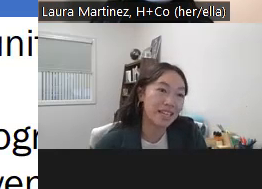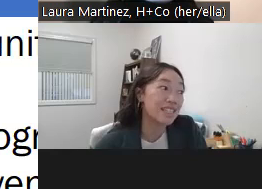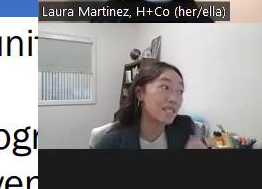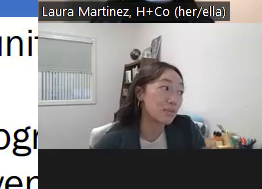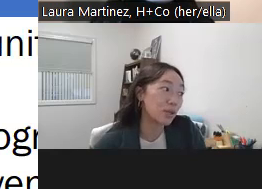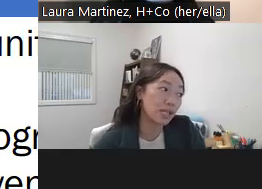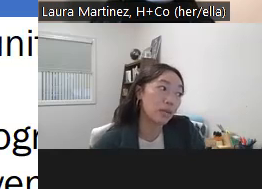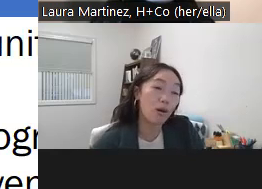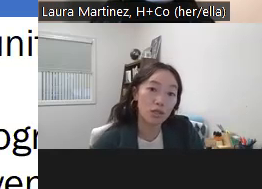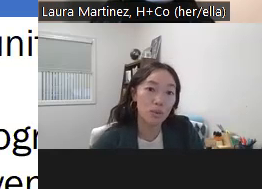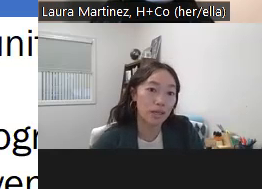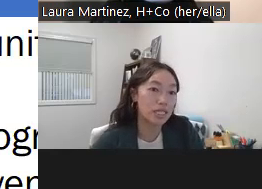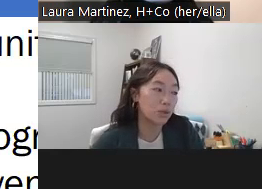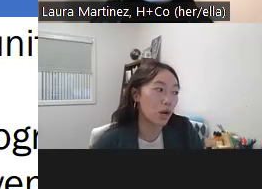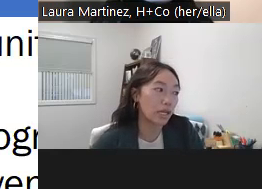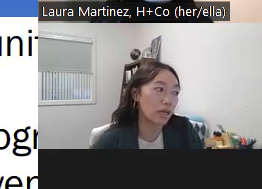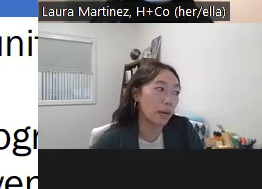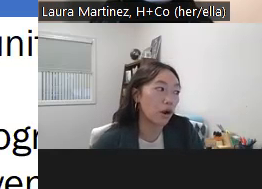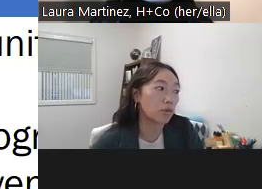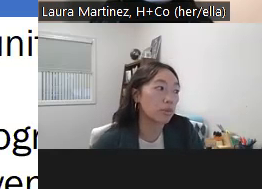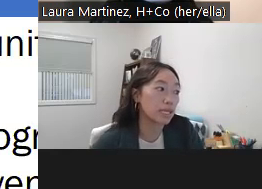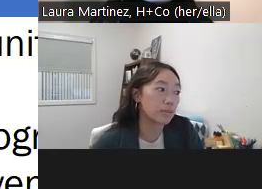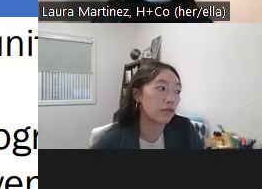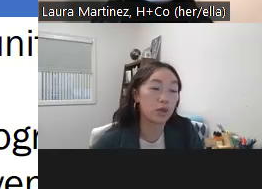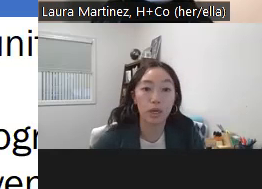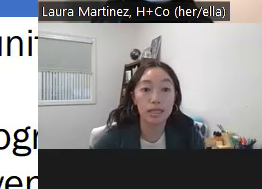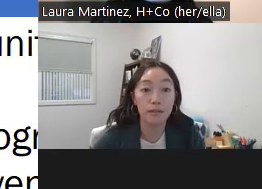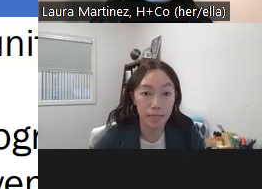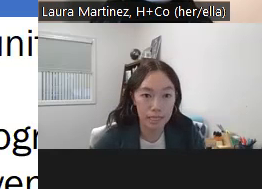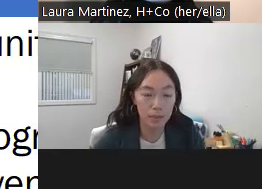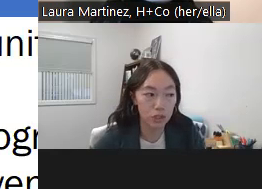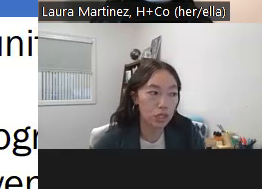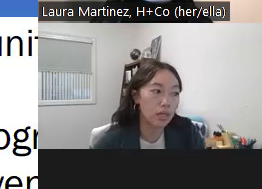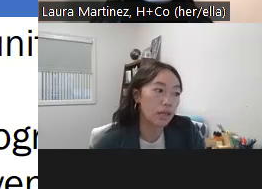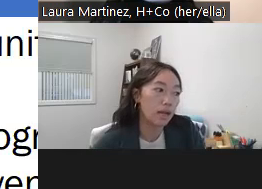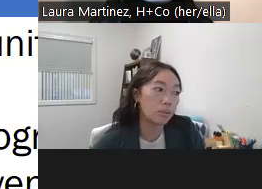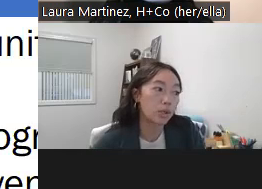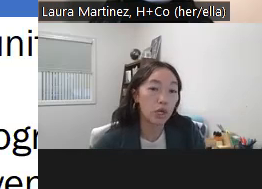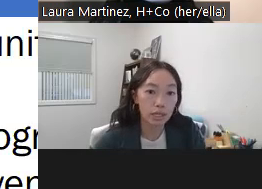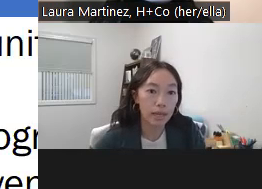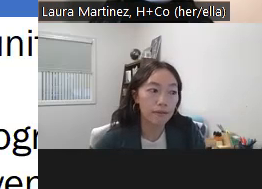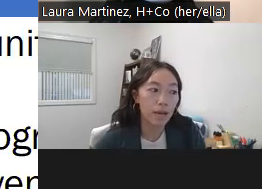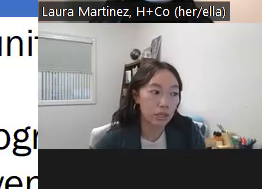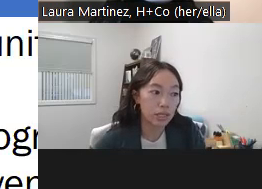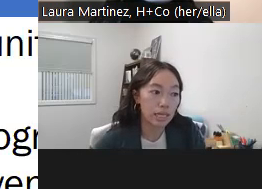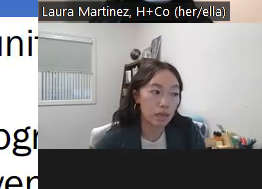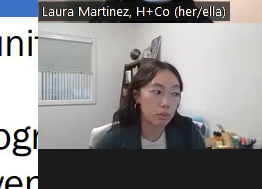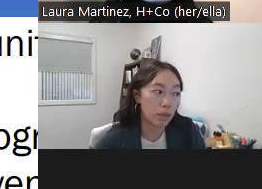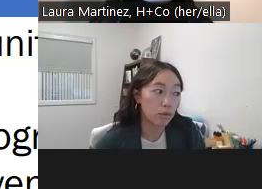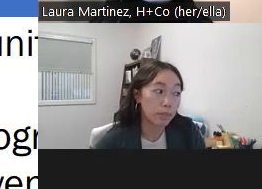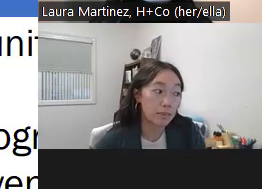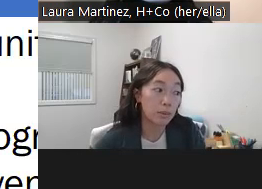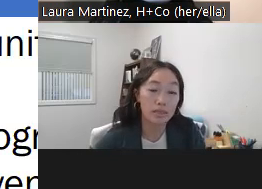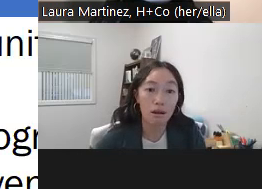program. Similarly, we also want to continue talking about our replacement of wood burning devices measure. Currently, we have 9 units that